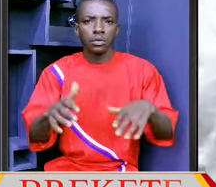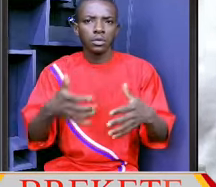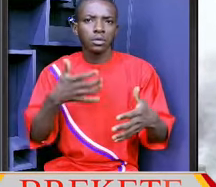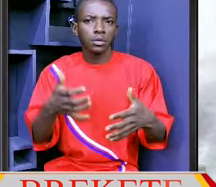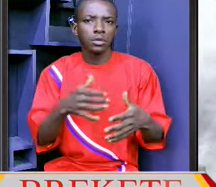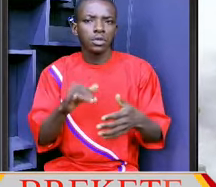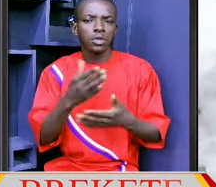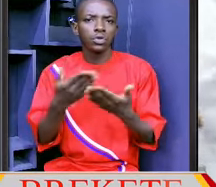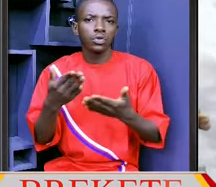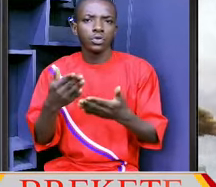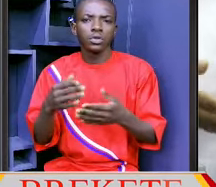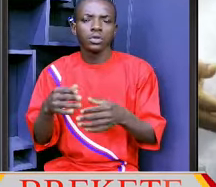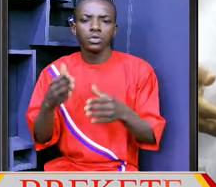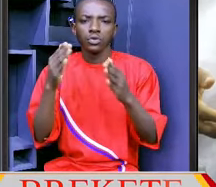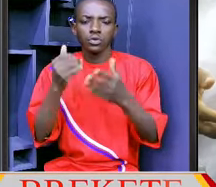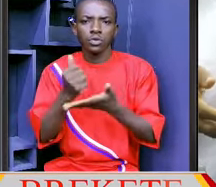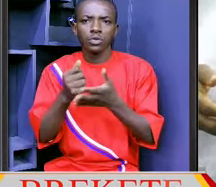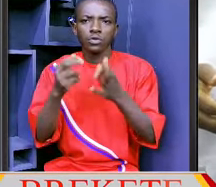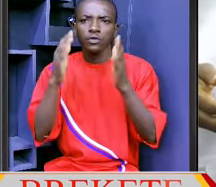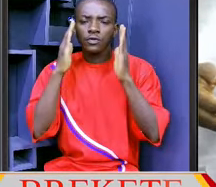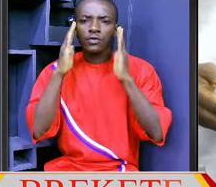bad, where you supposed face.